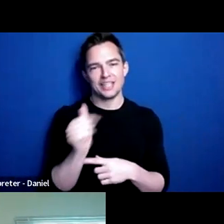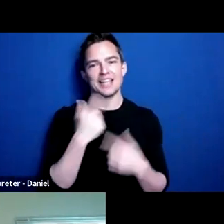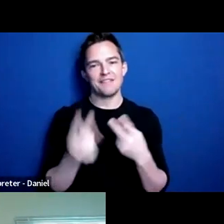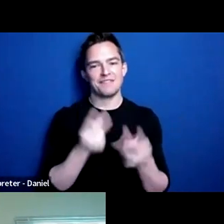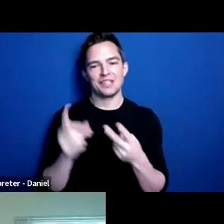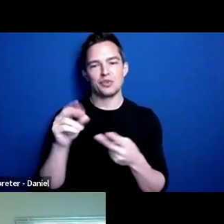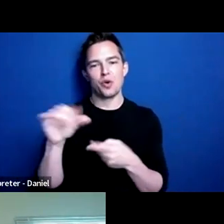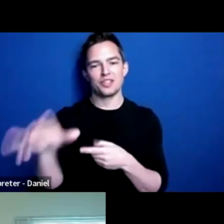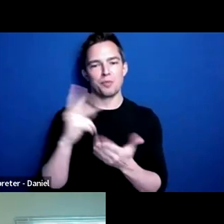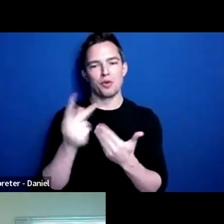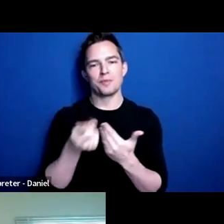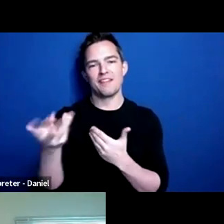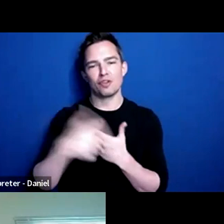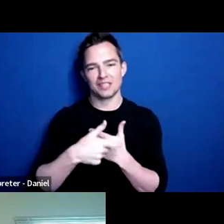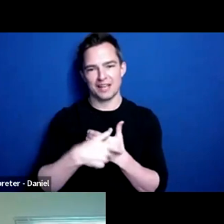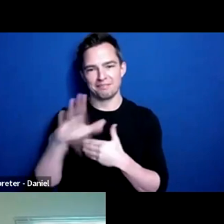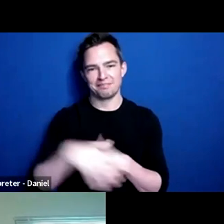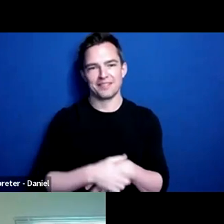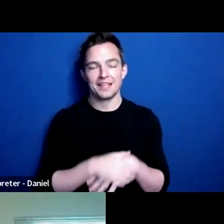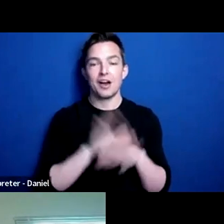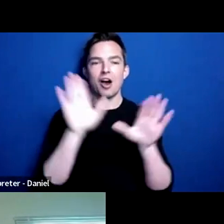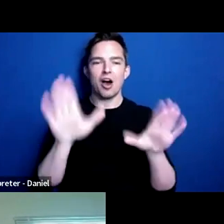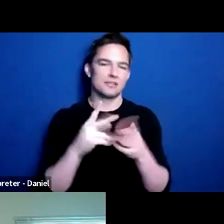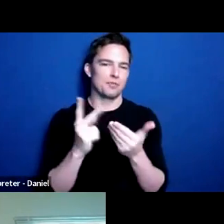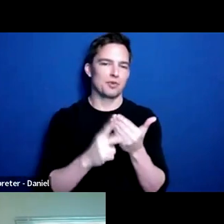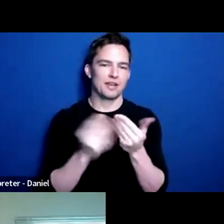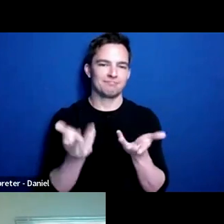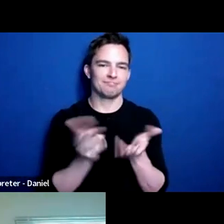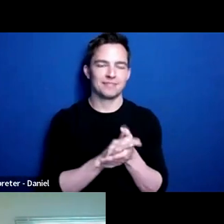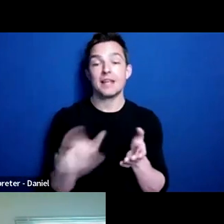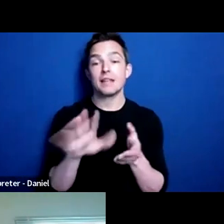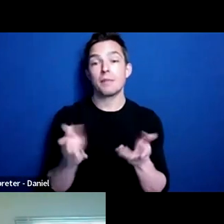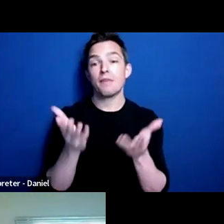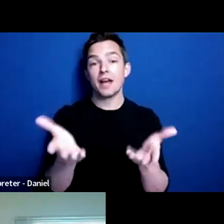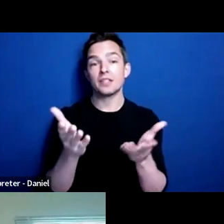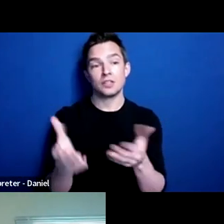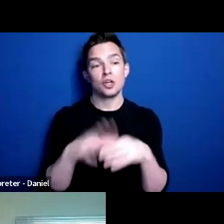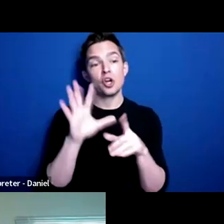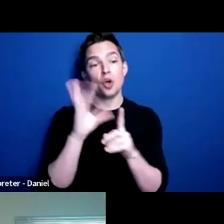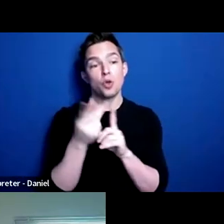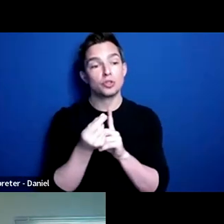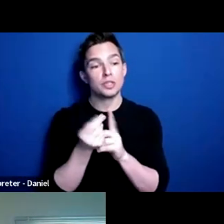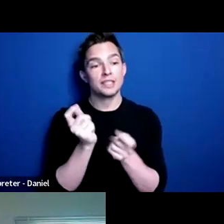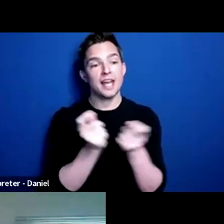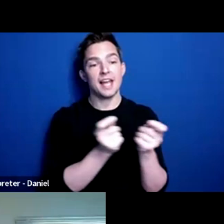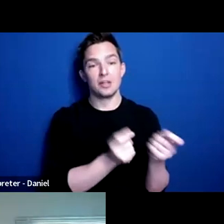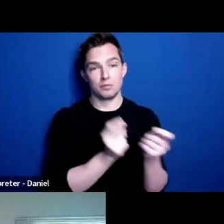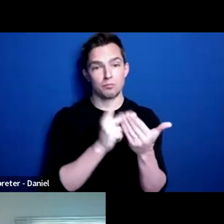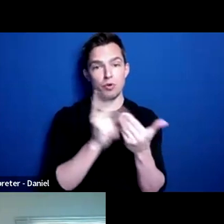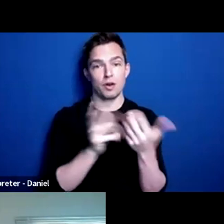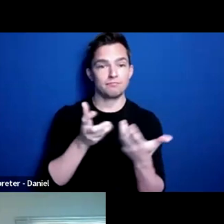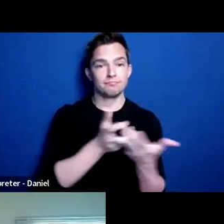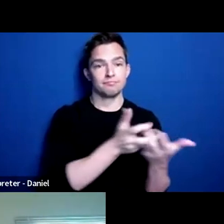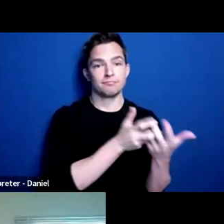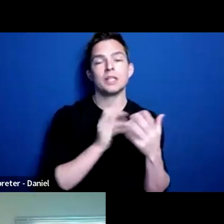Doris's program several times. What an awesome program, where they provide culturally tailored programs and